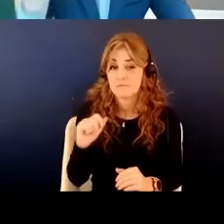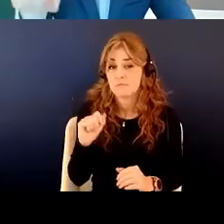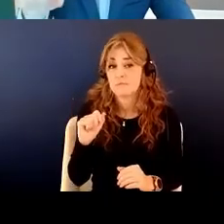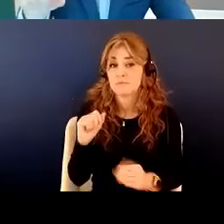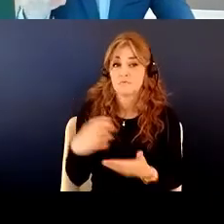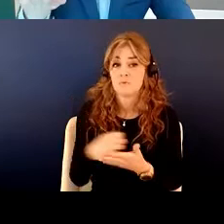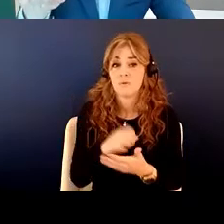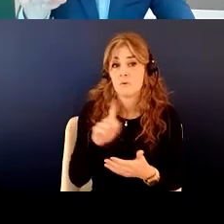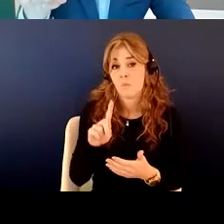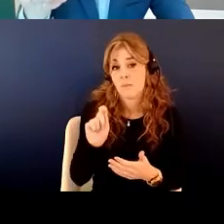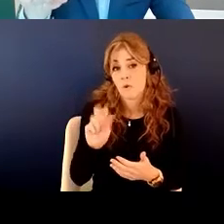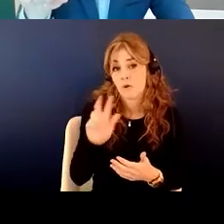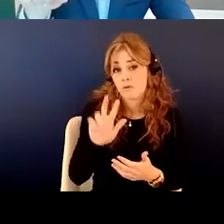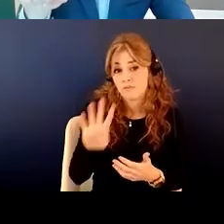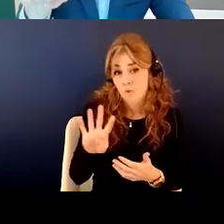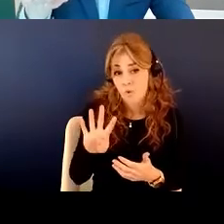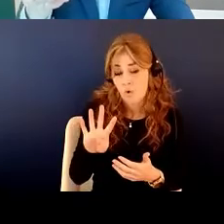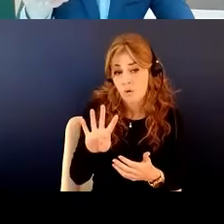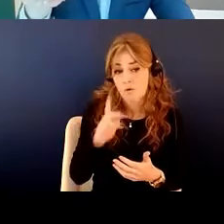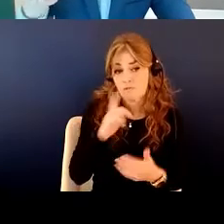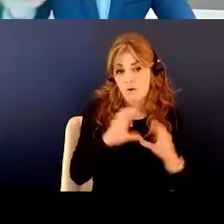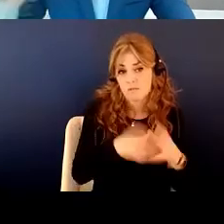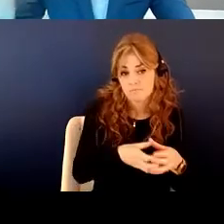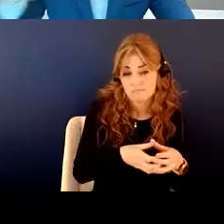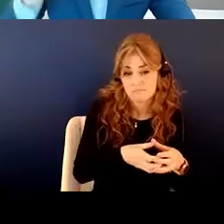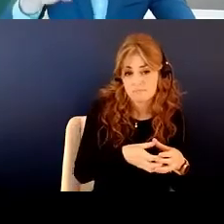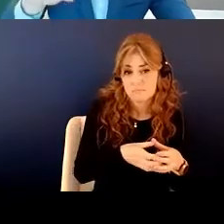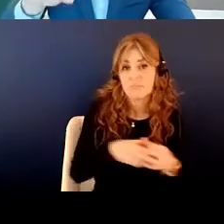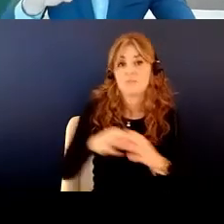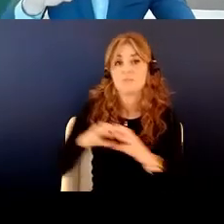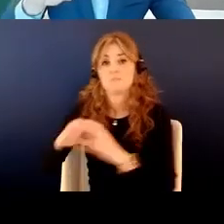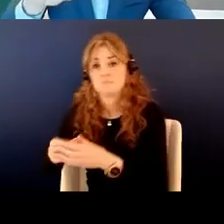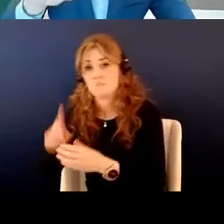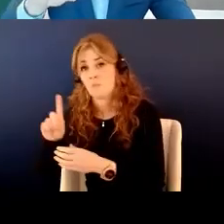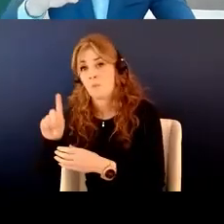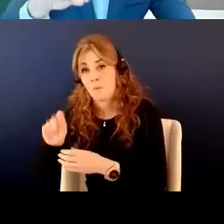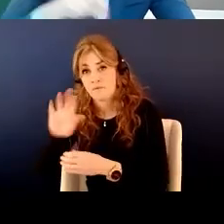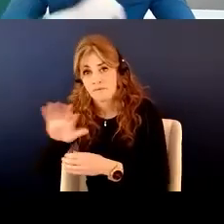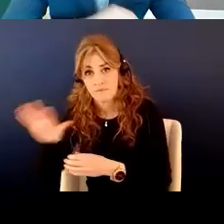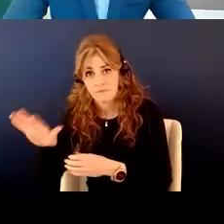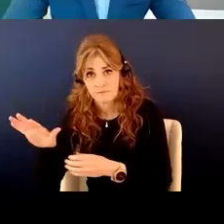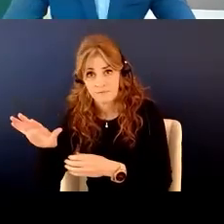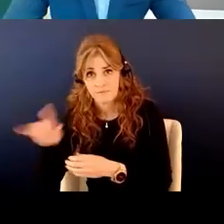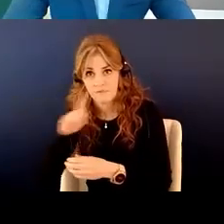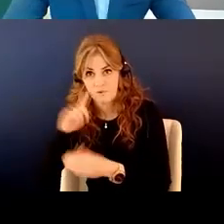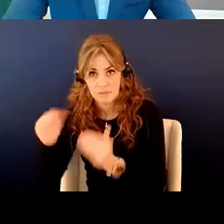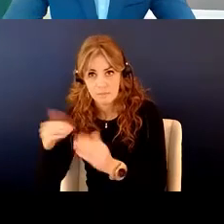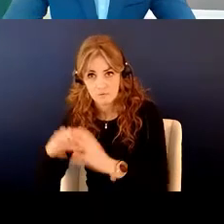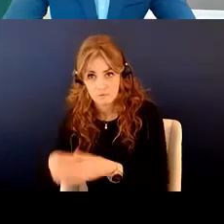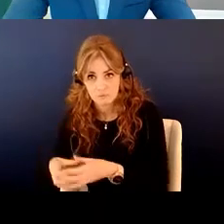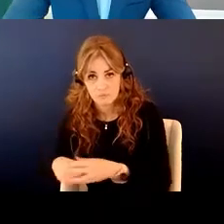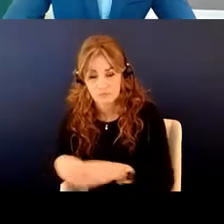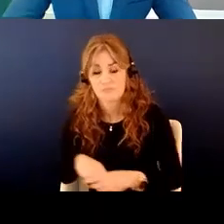It's 1.34 for the intervention group and 1.55 for the comparison group.